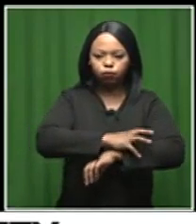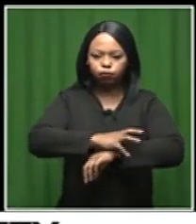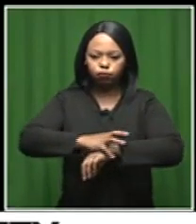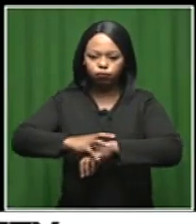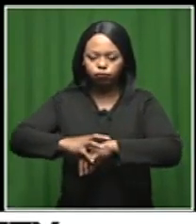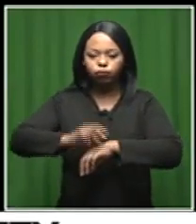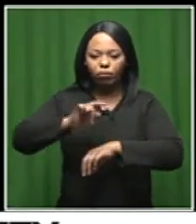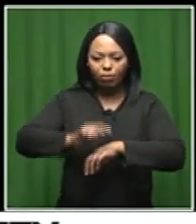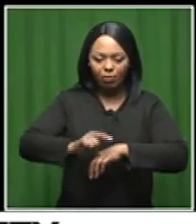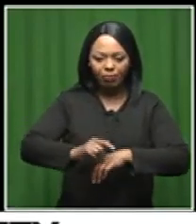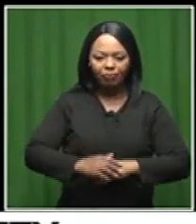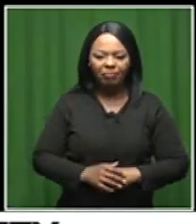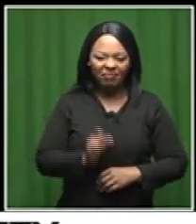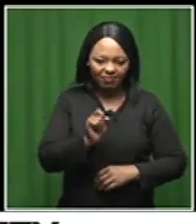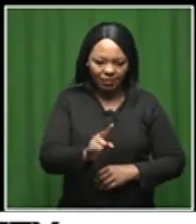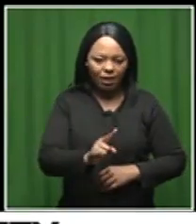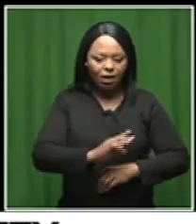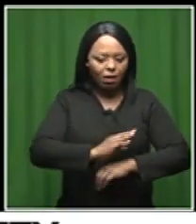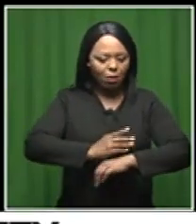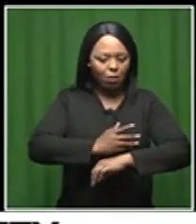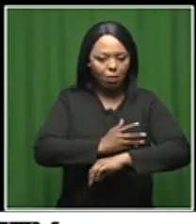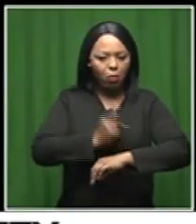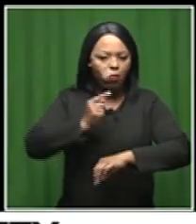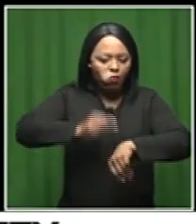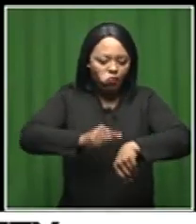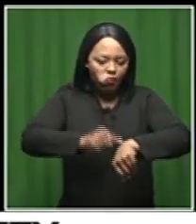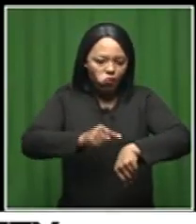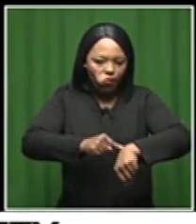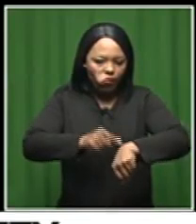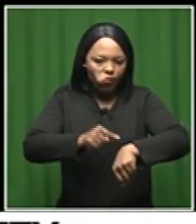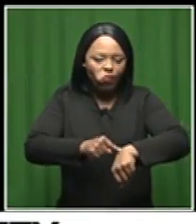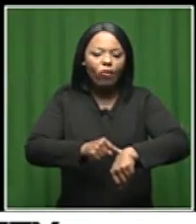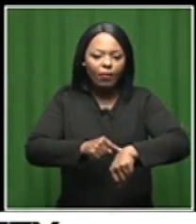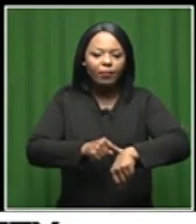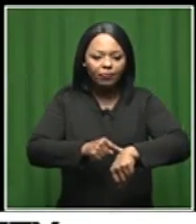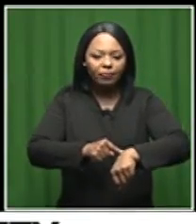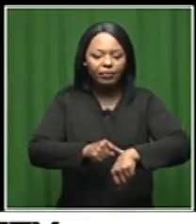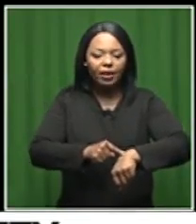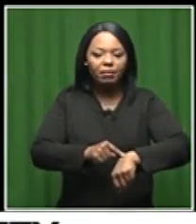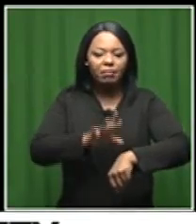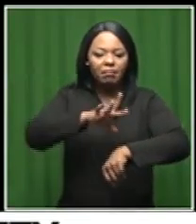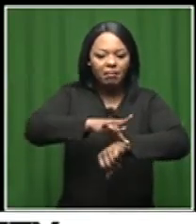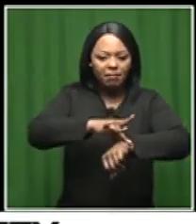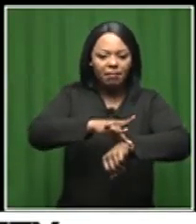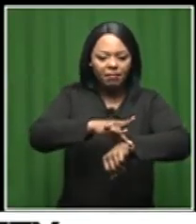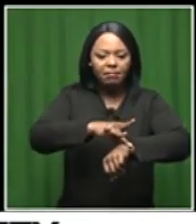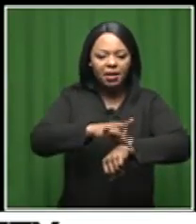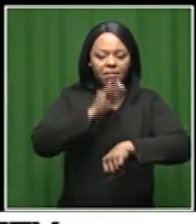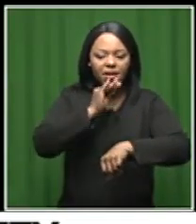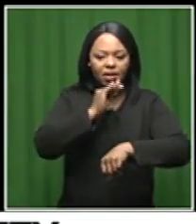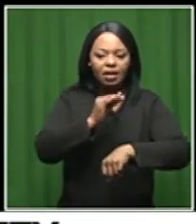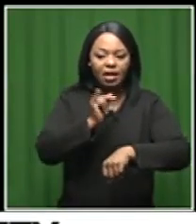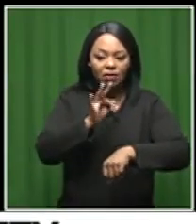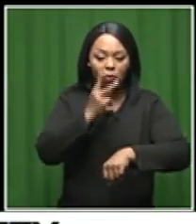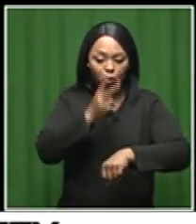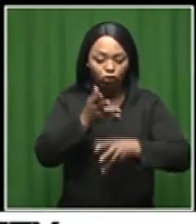mainly. So the important thing is to be aware that something is wrong and go to your